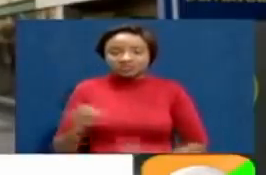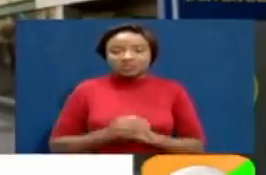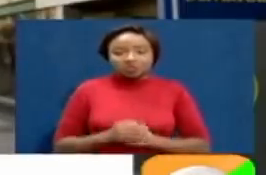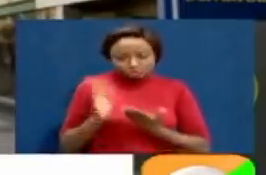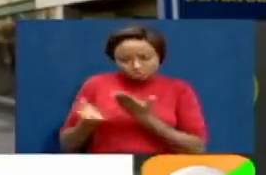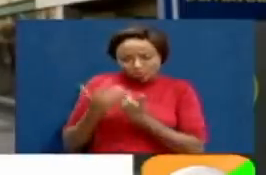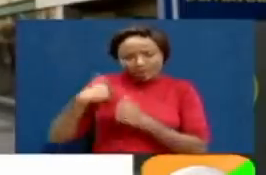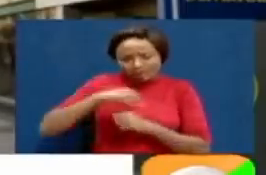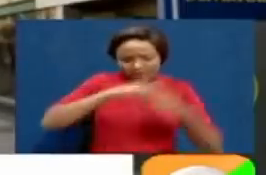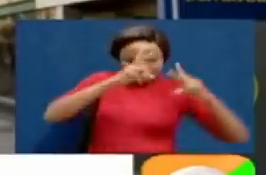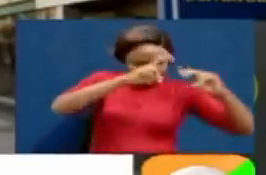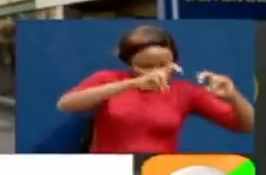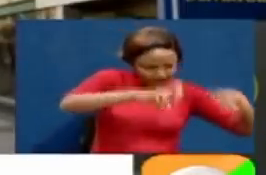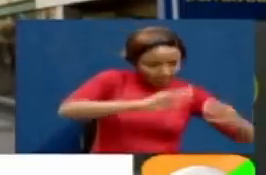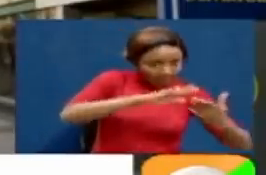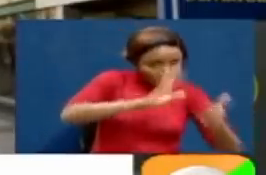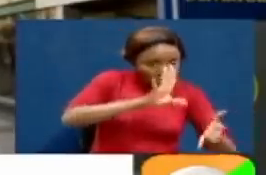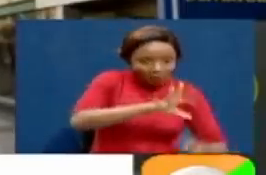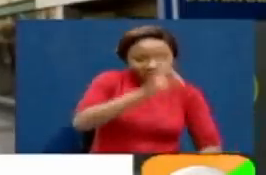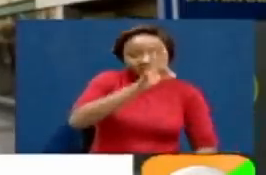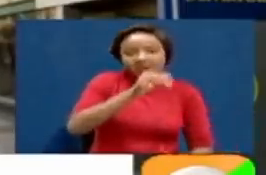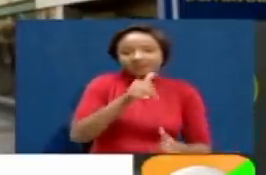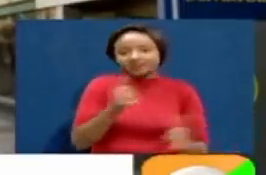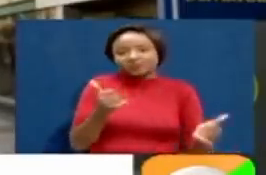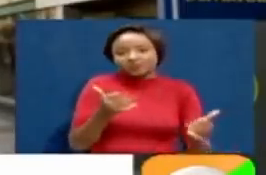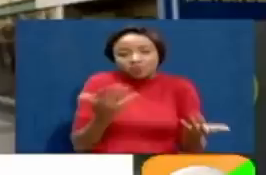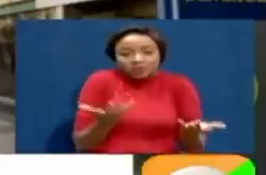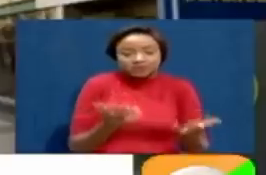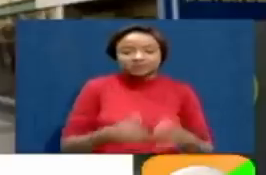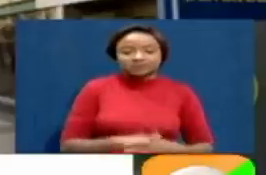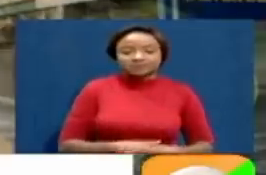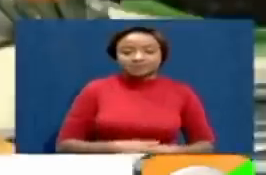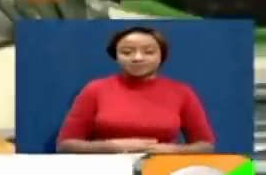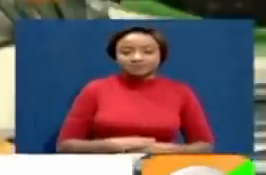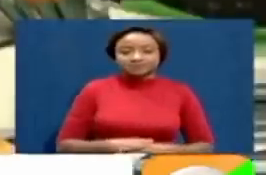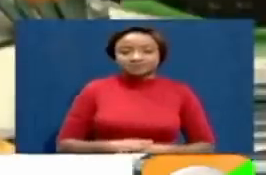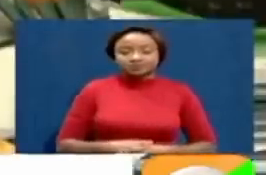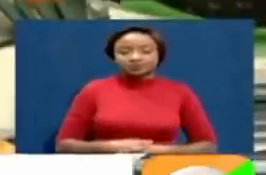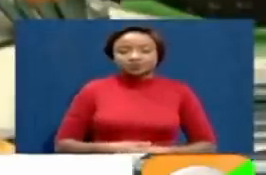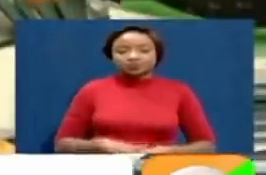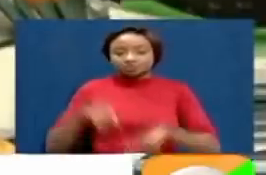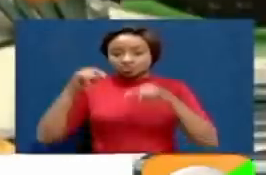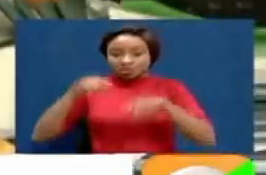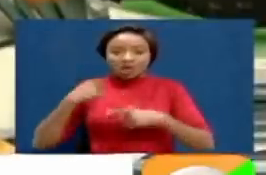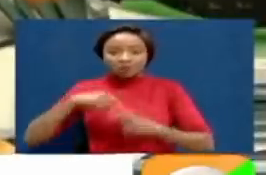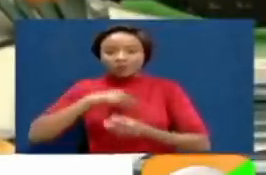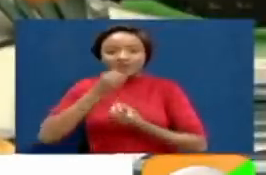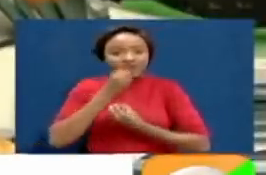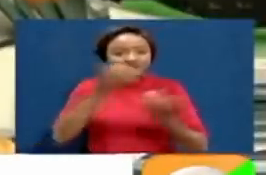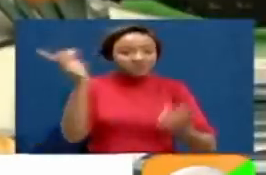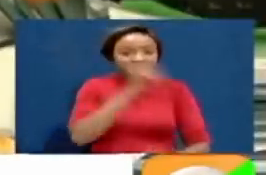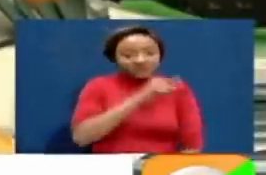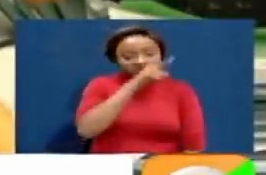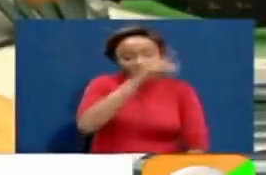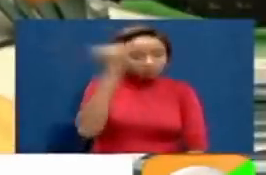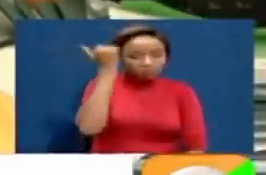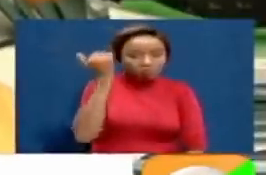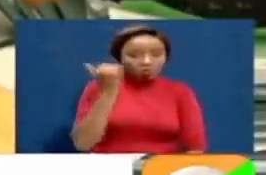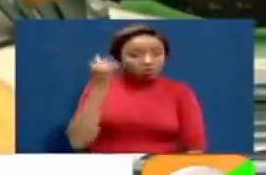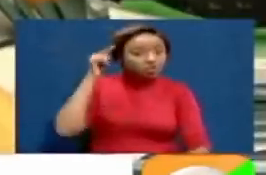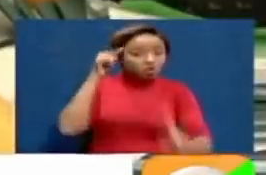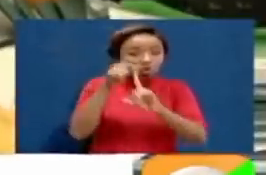for investigations into this matter. End of quote. We are filing our matters in court on Monday. One, to